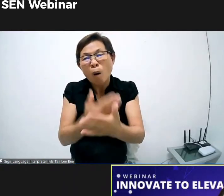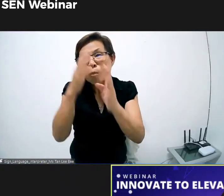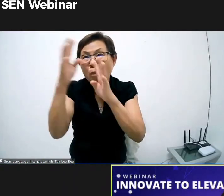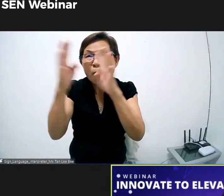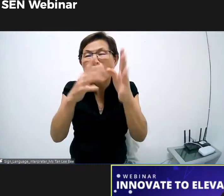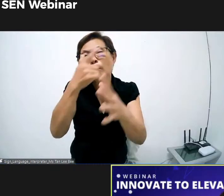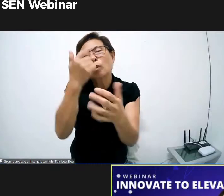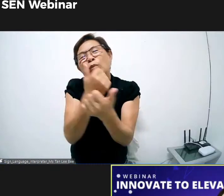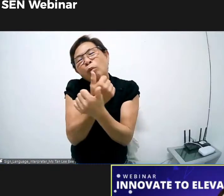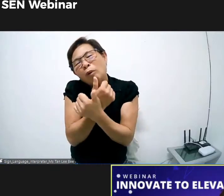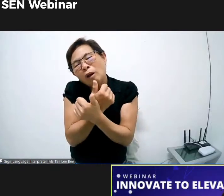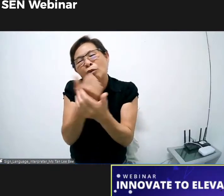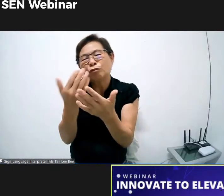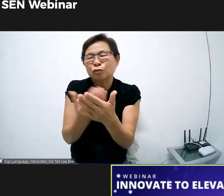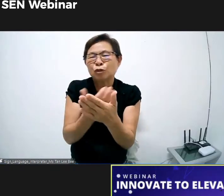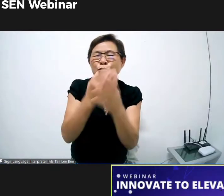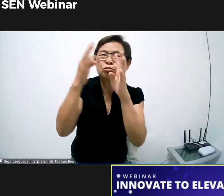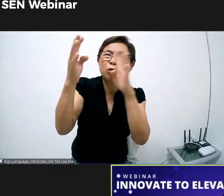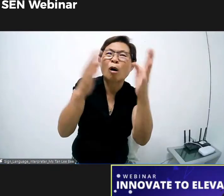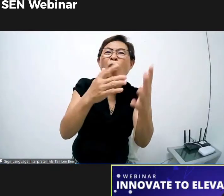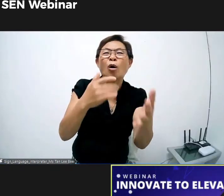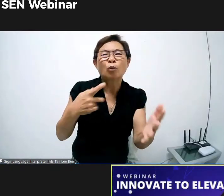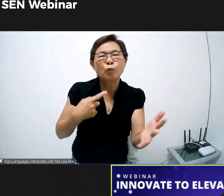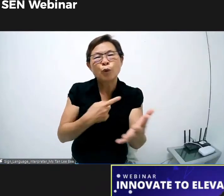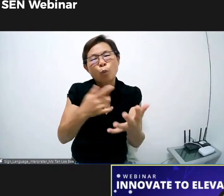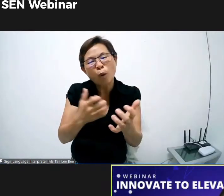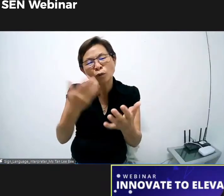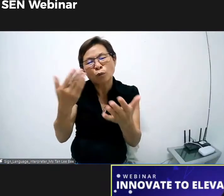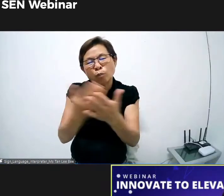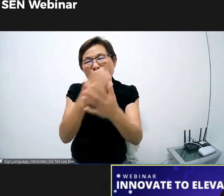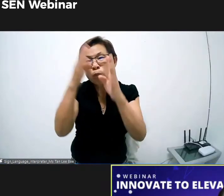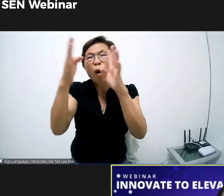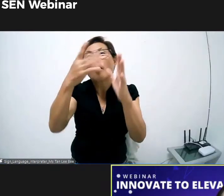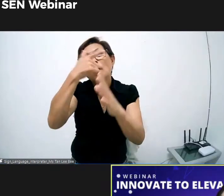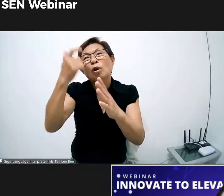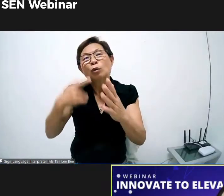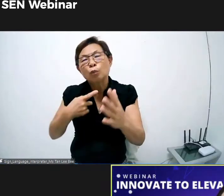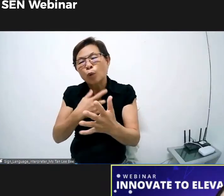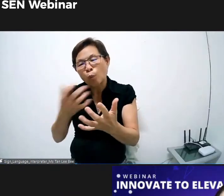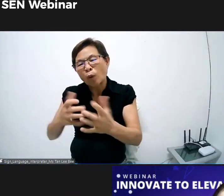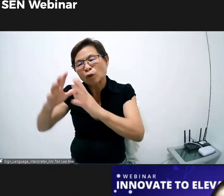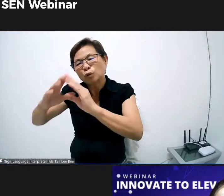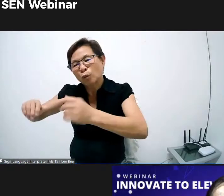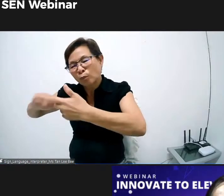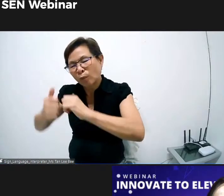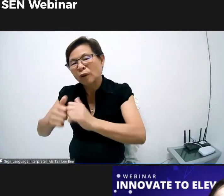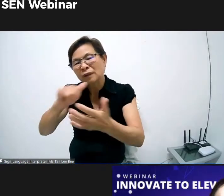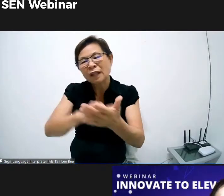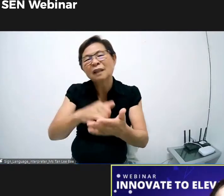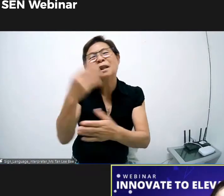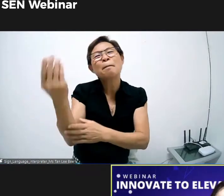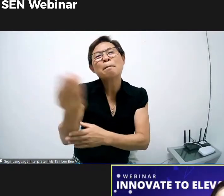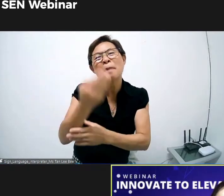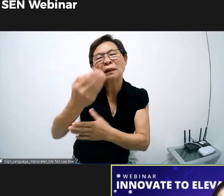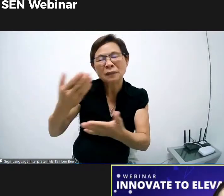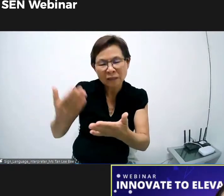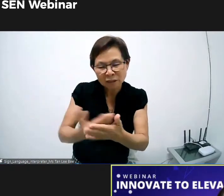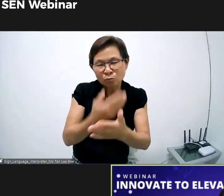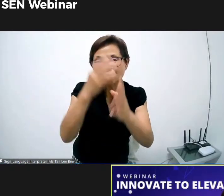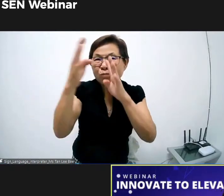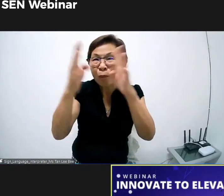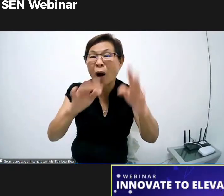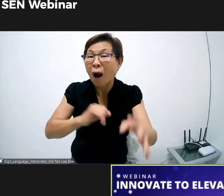innovation. We want to innovate because we want to solve problems. That is nature of innovators. But then, as I mentioned,